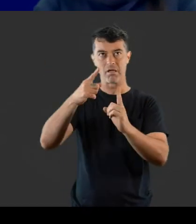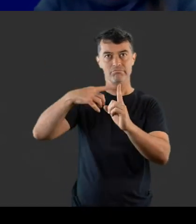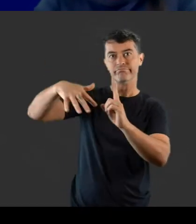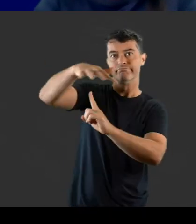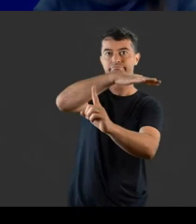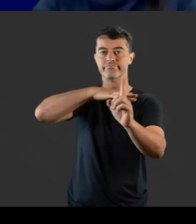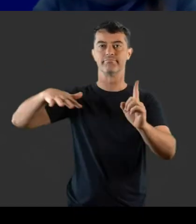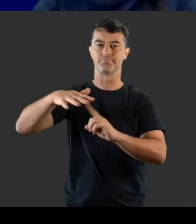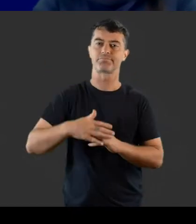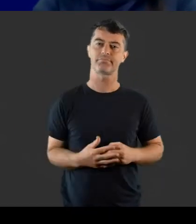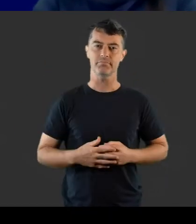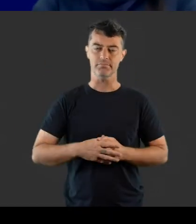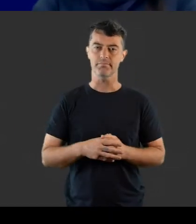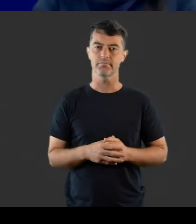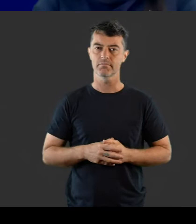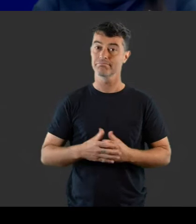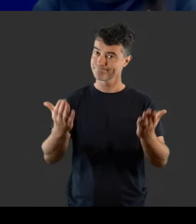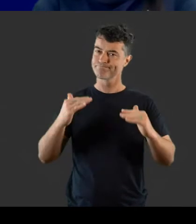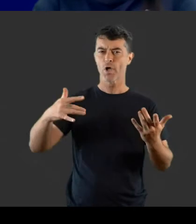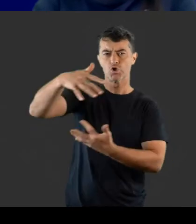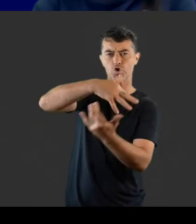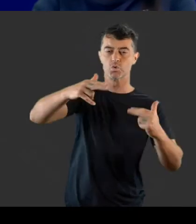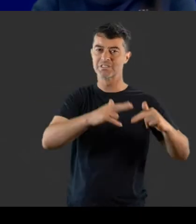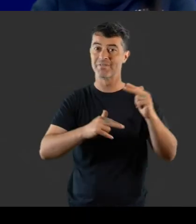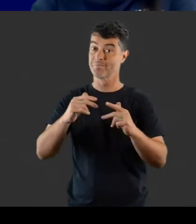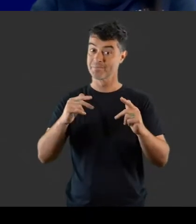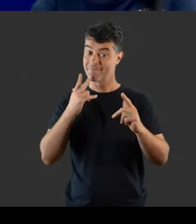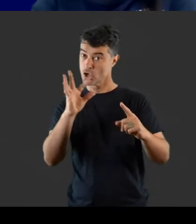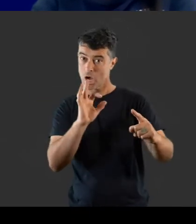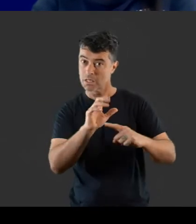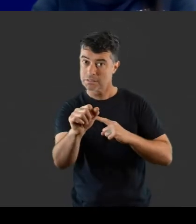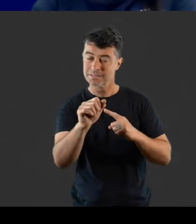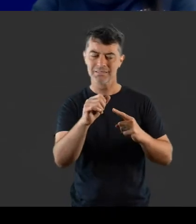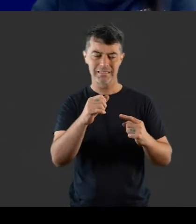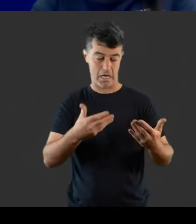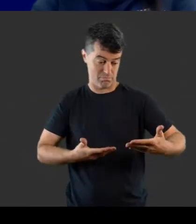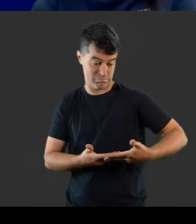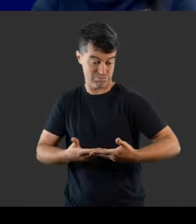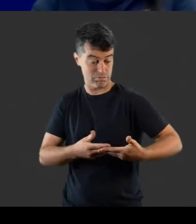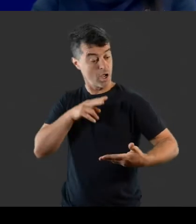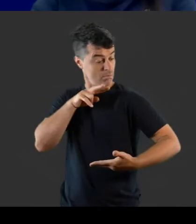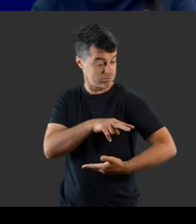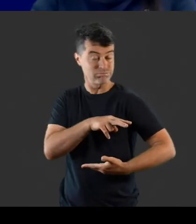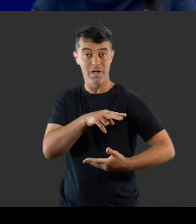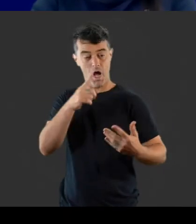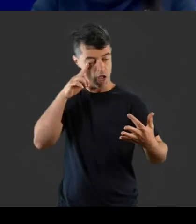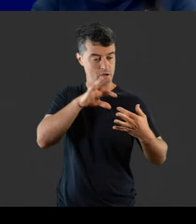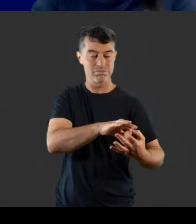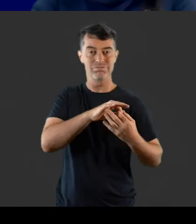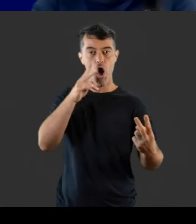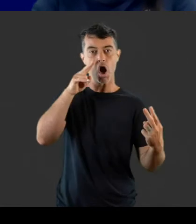Social development. Without early intervention, the eye contact between parent and child will be